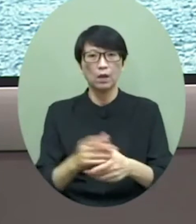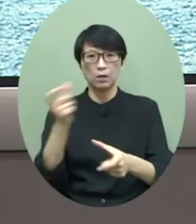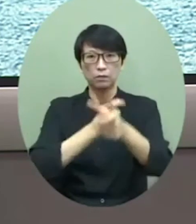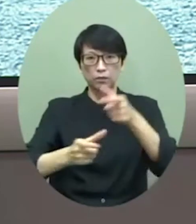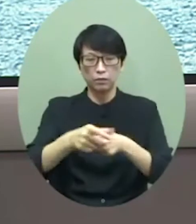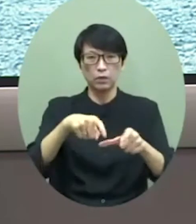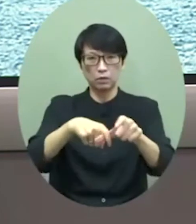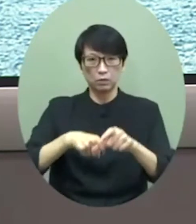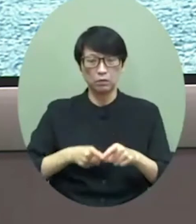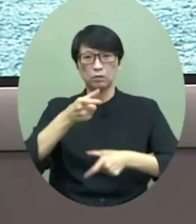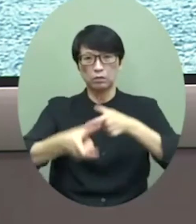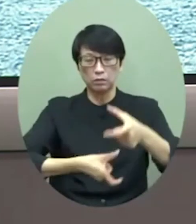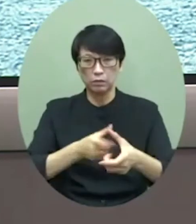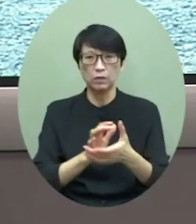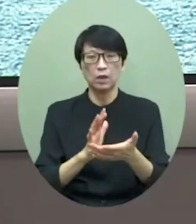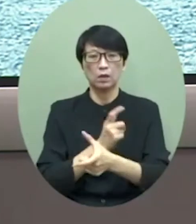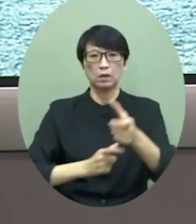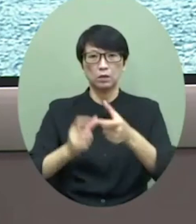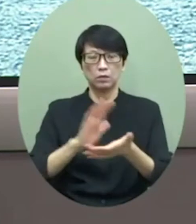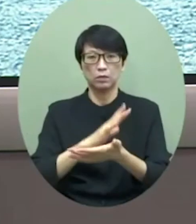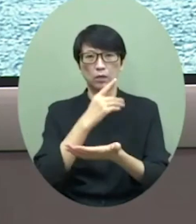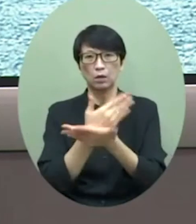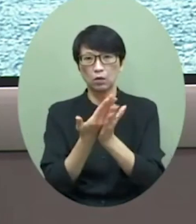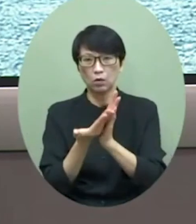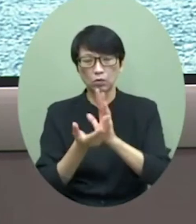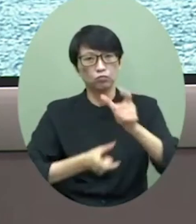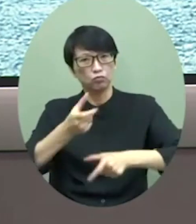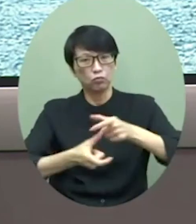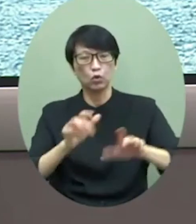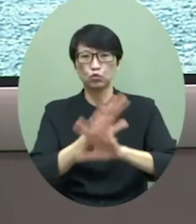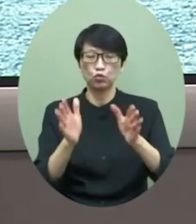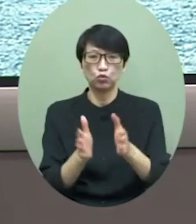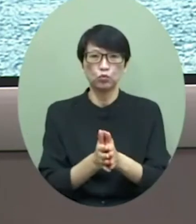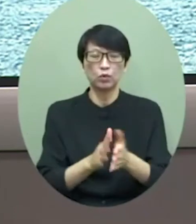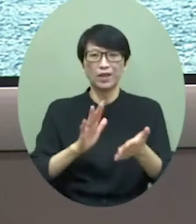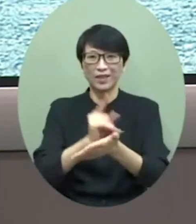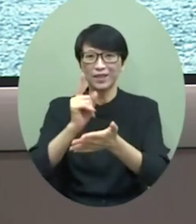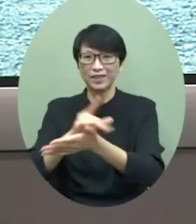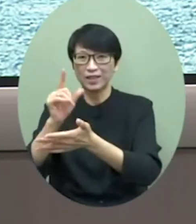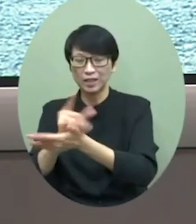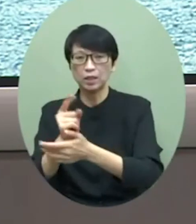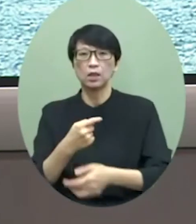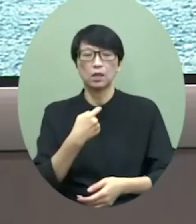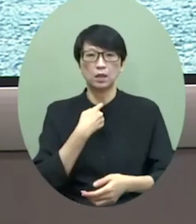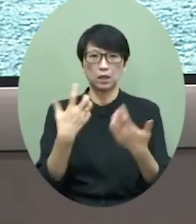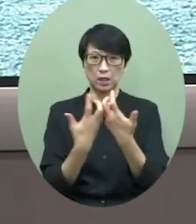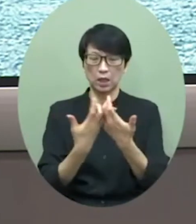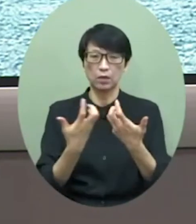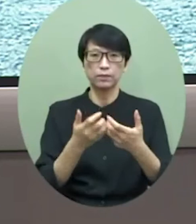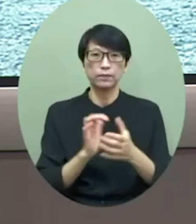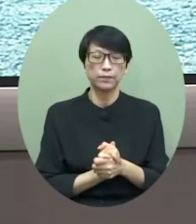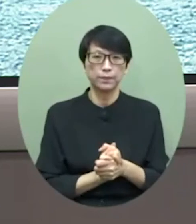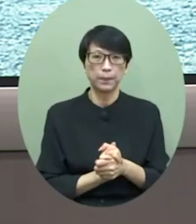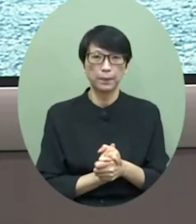has powers in passing legislation, vetting government spending, and approving the